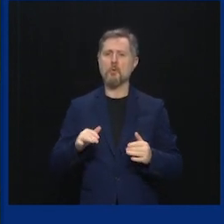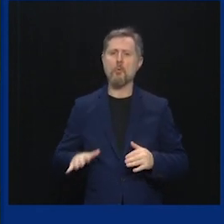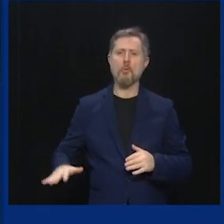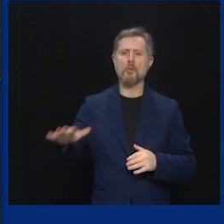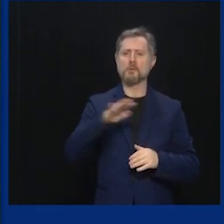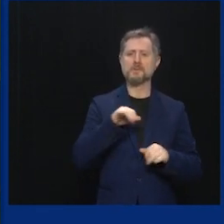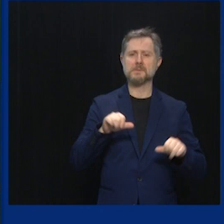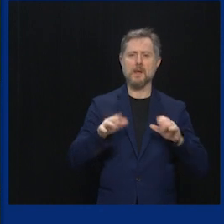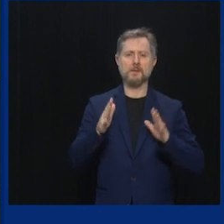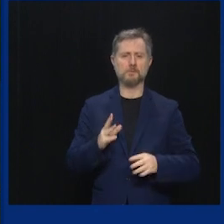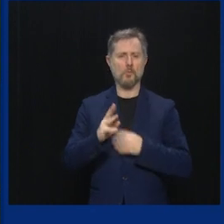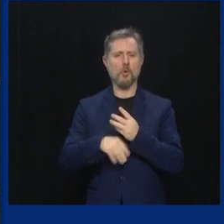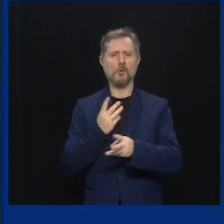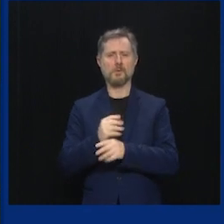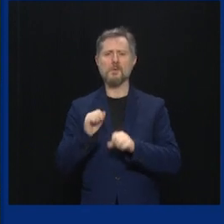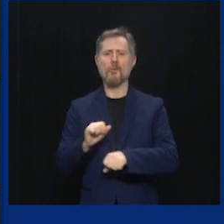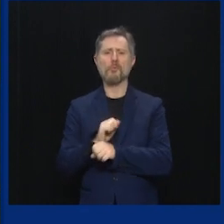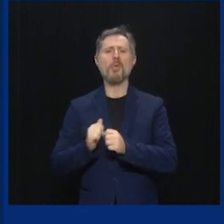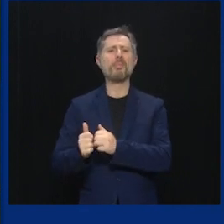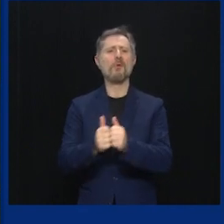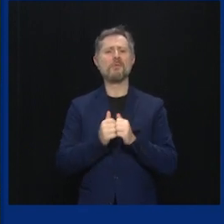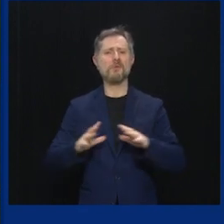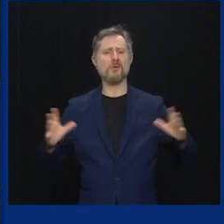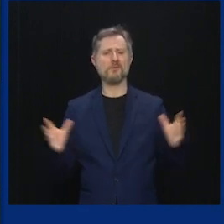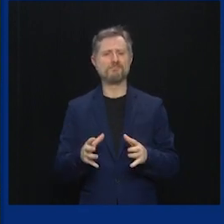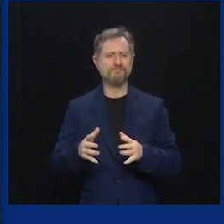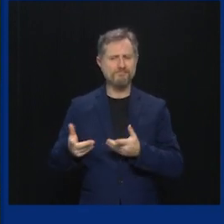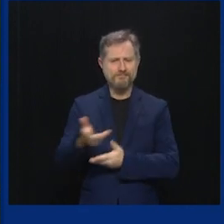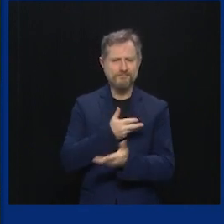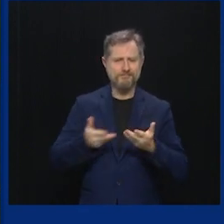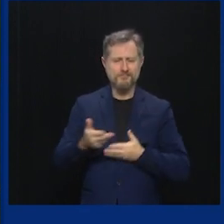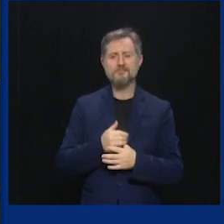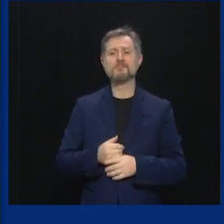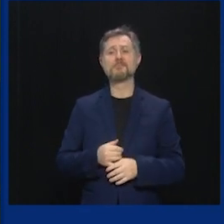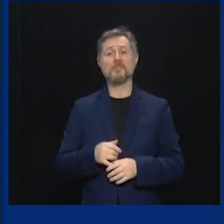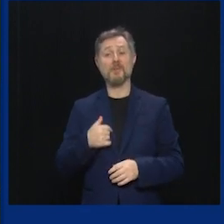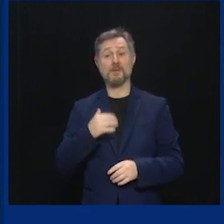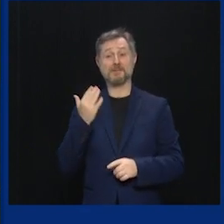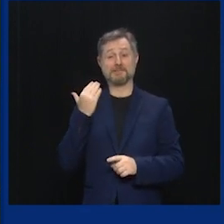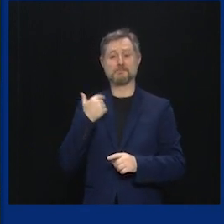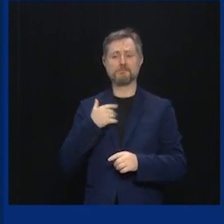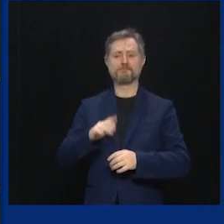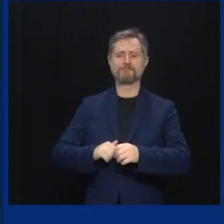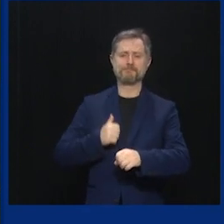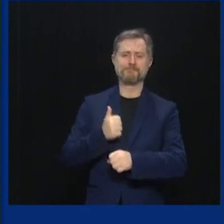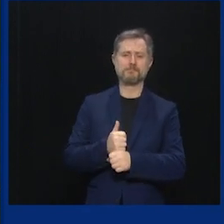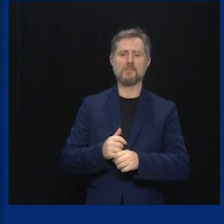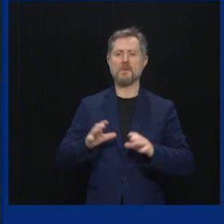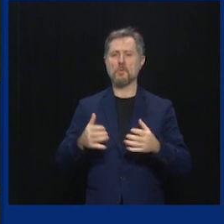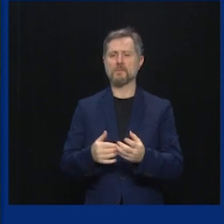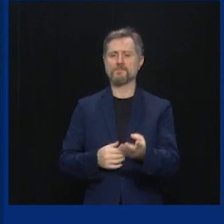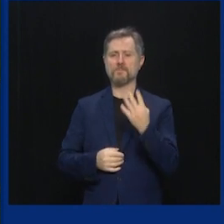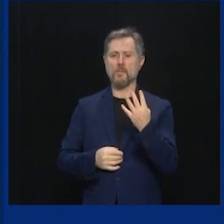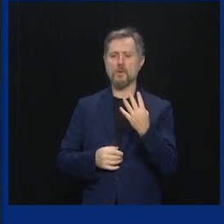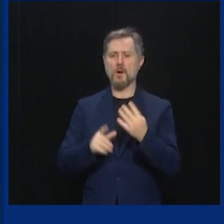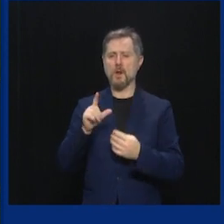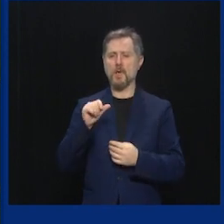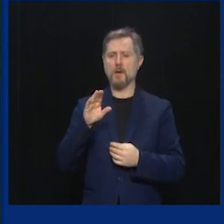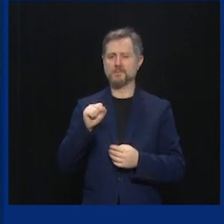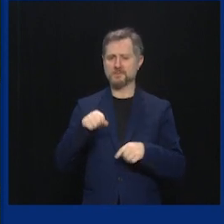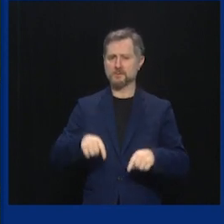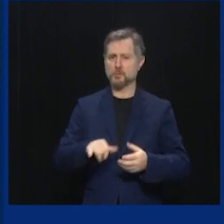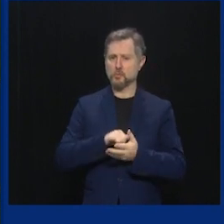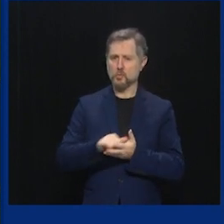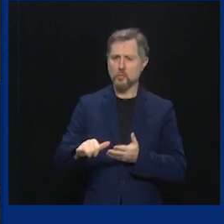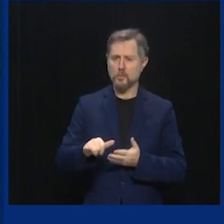all sequence labs to do the same. We very recently established a consortium of 4 labs in New York State to assist